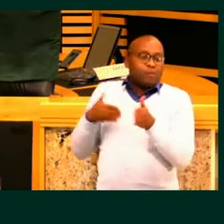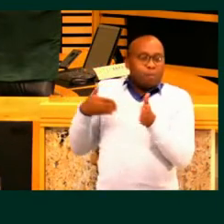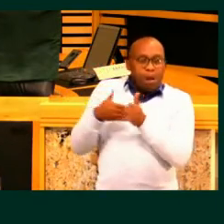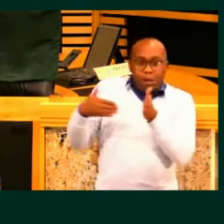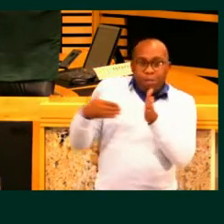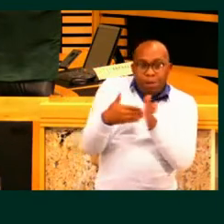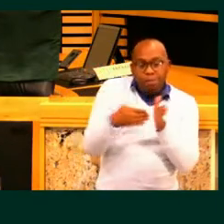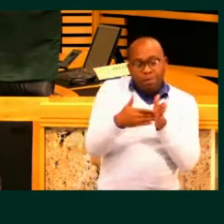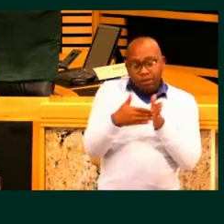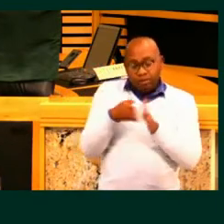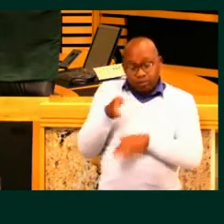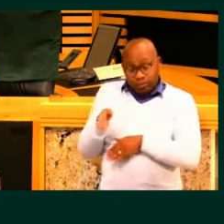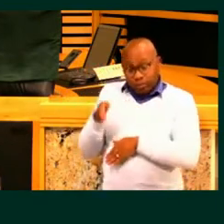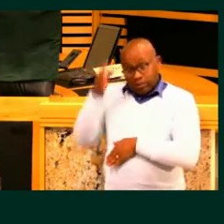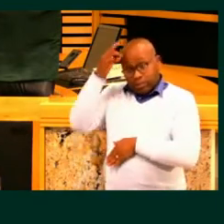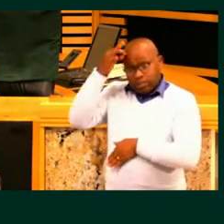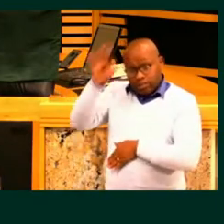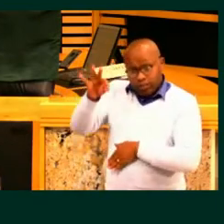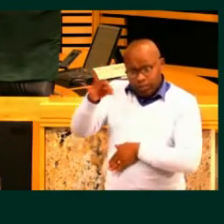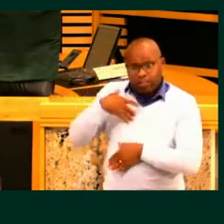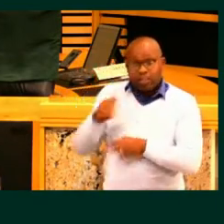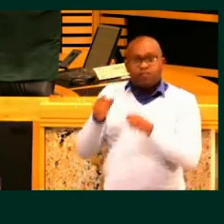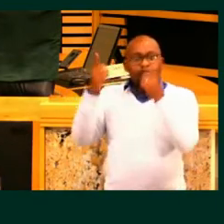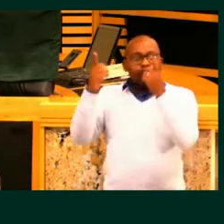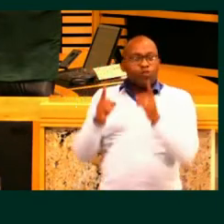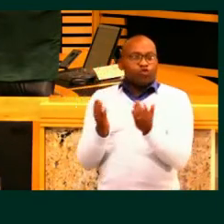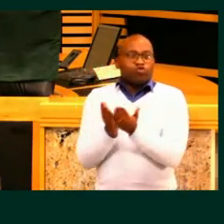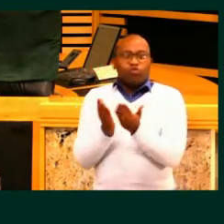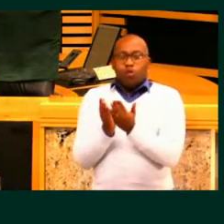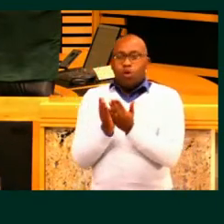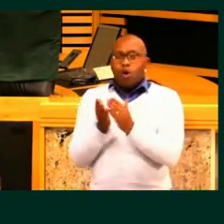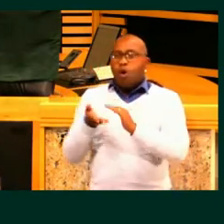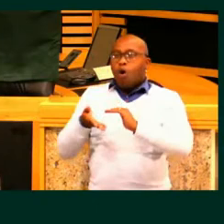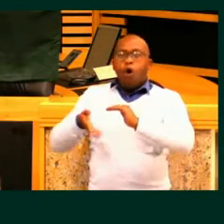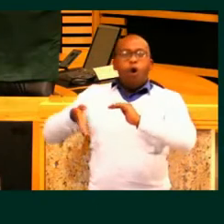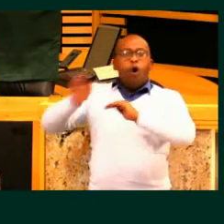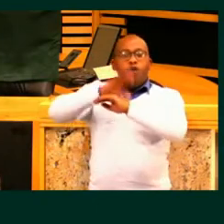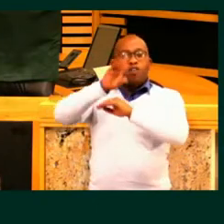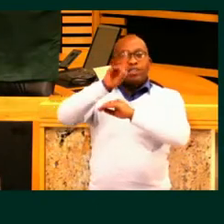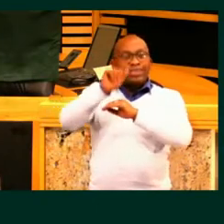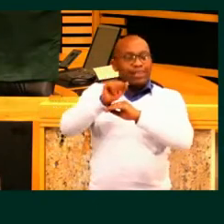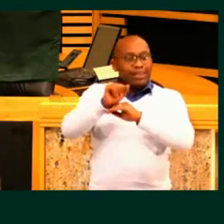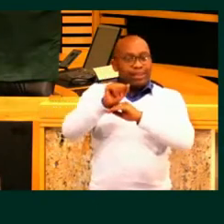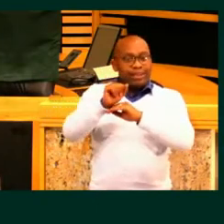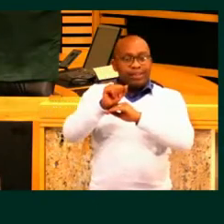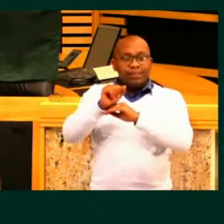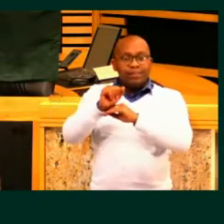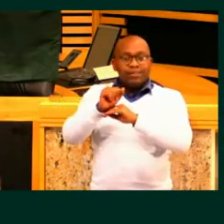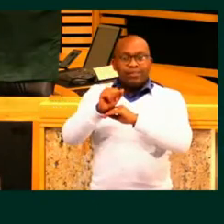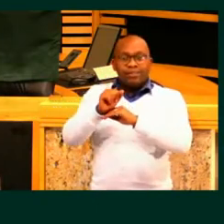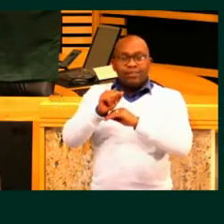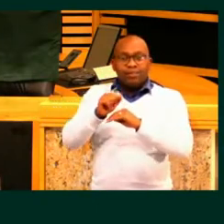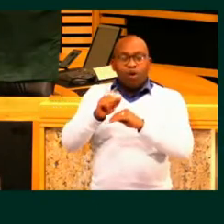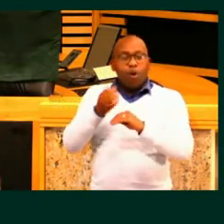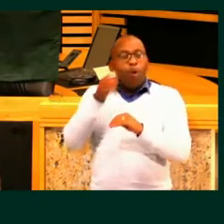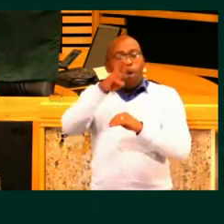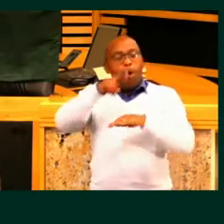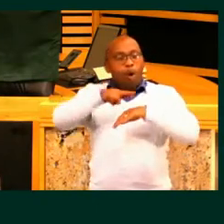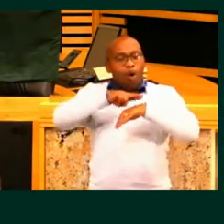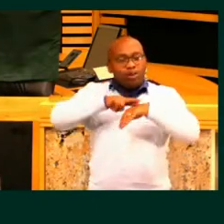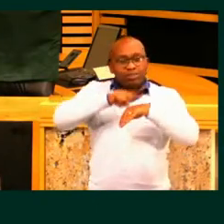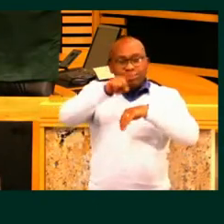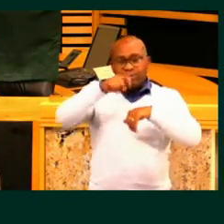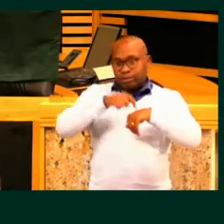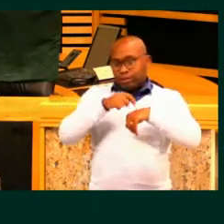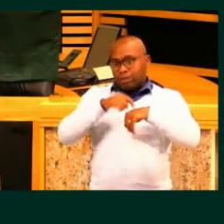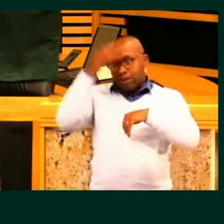this government has got special schools more than the the da government that was there before government